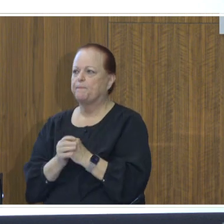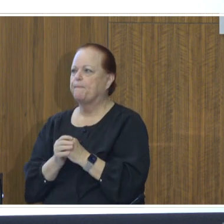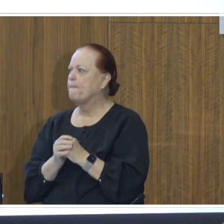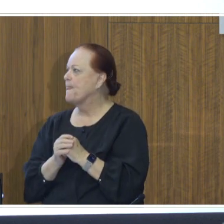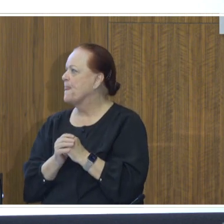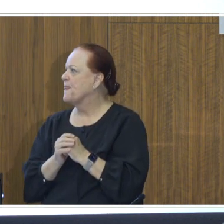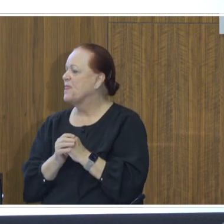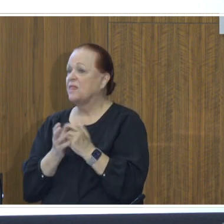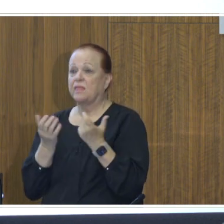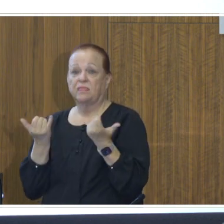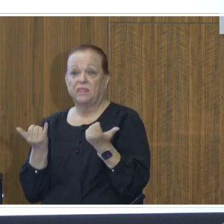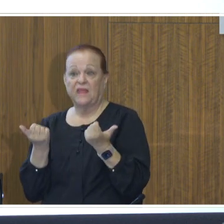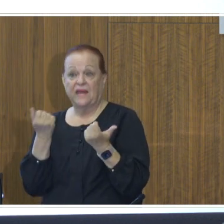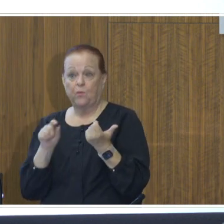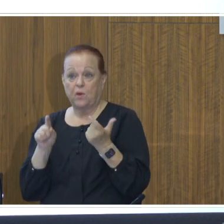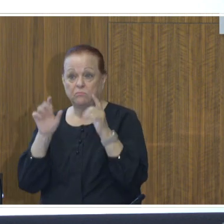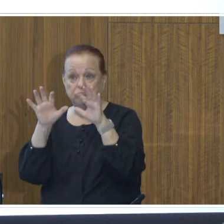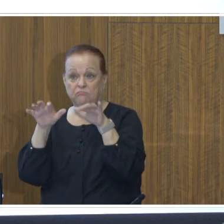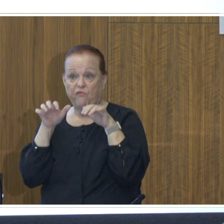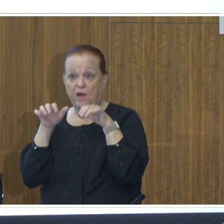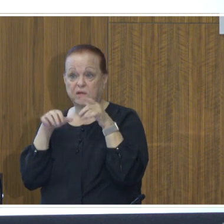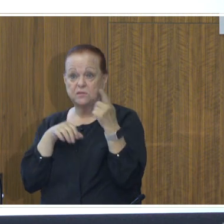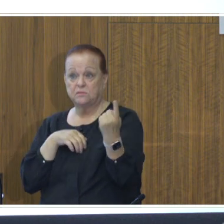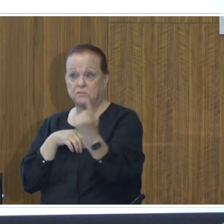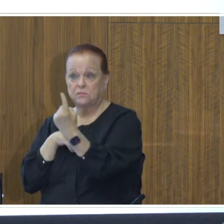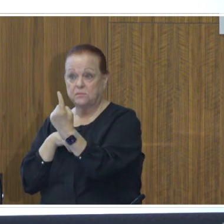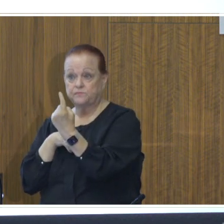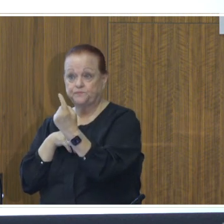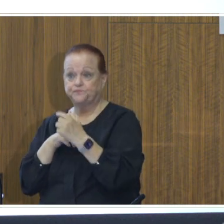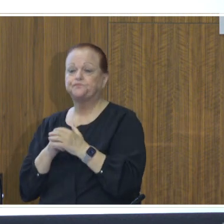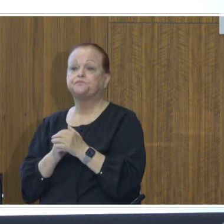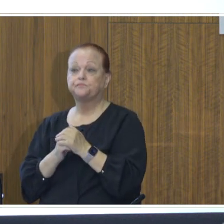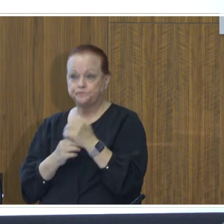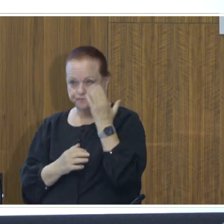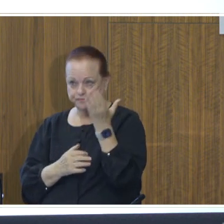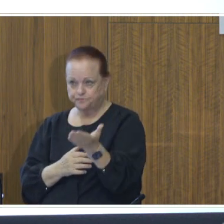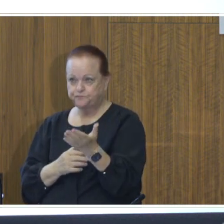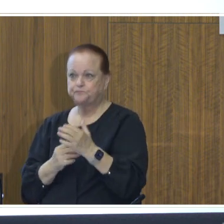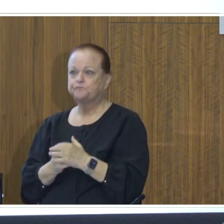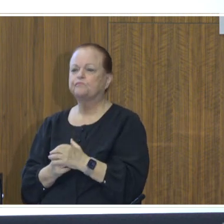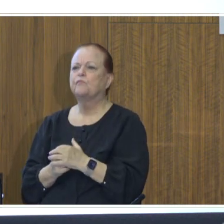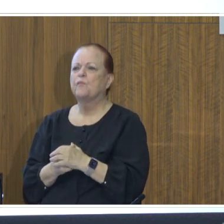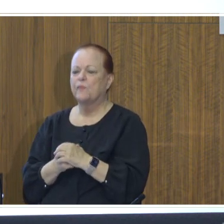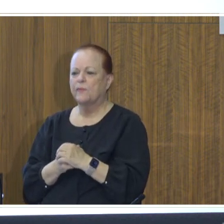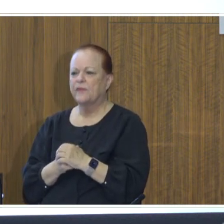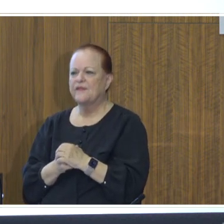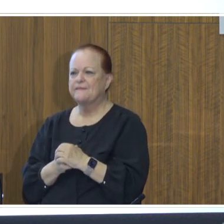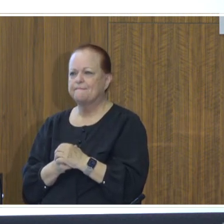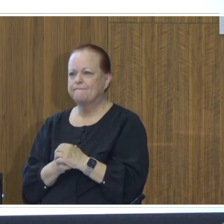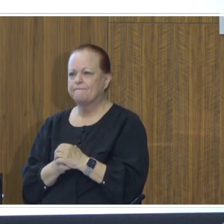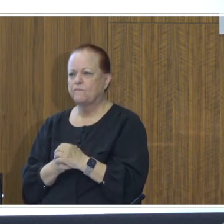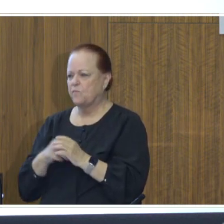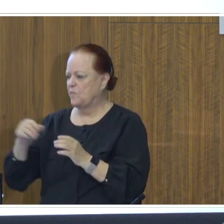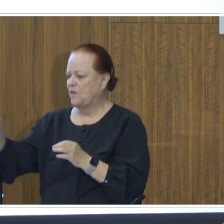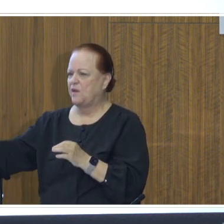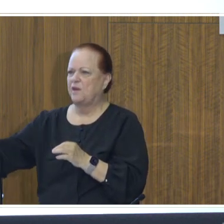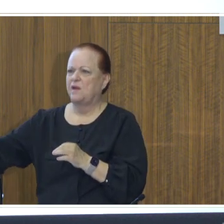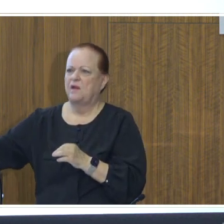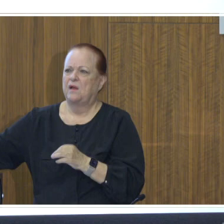the floor with anybody with a comment. You may go step to the podium and you'll have 3 minutes to speak or 6 minutes with an interpreter.